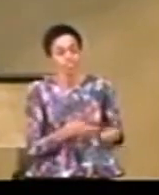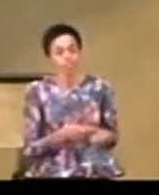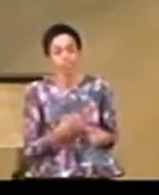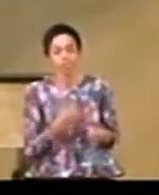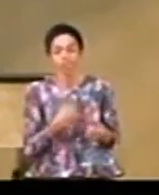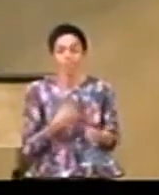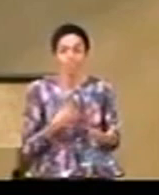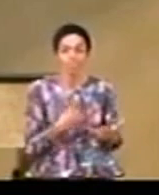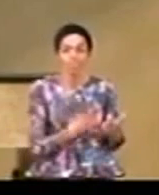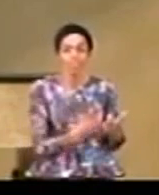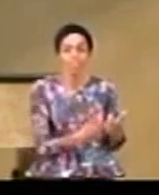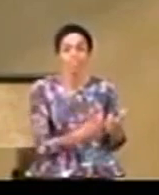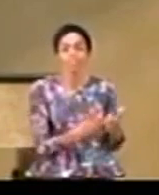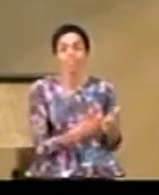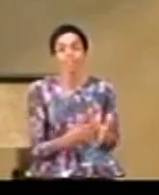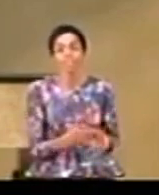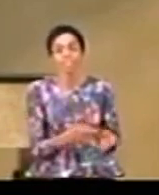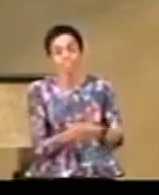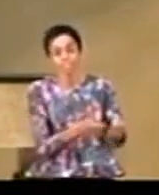Father.